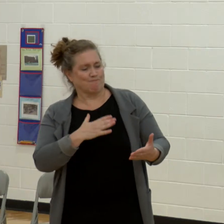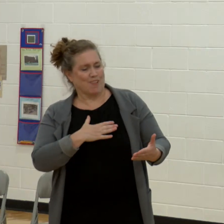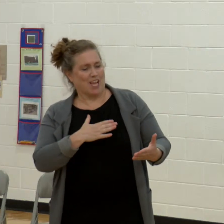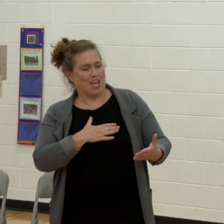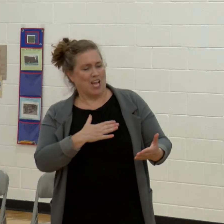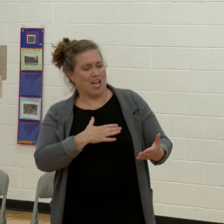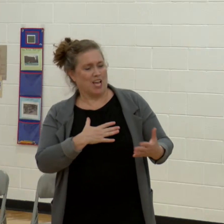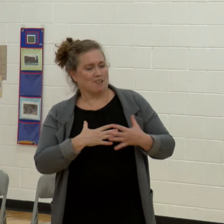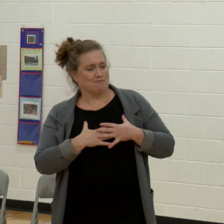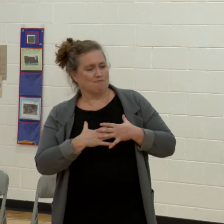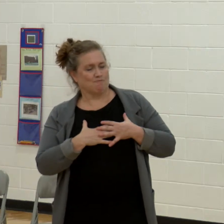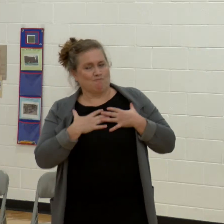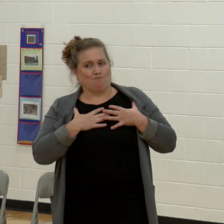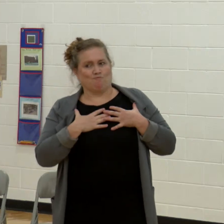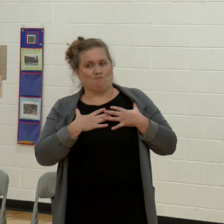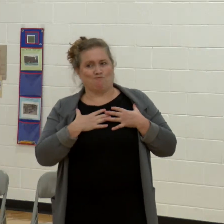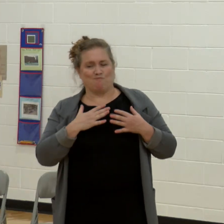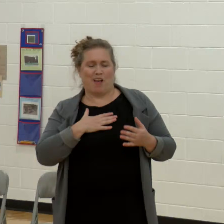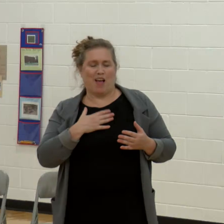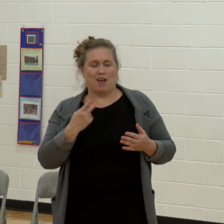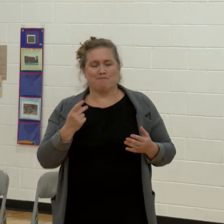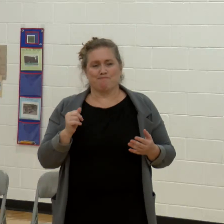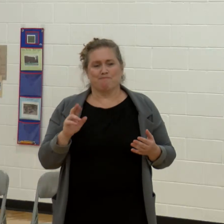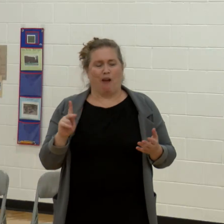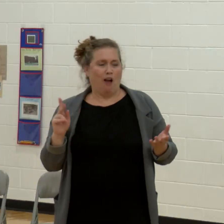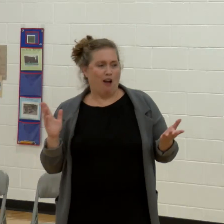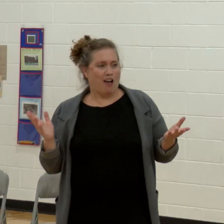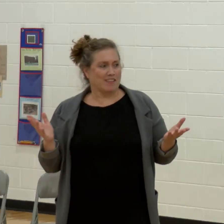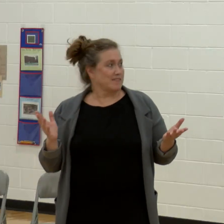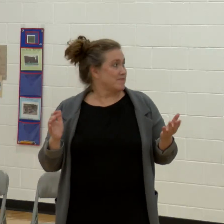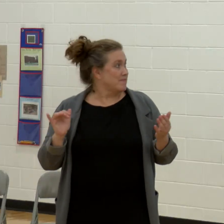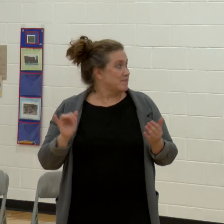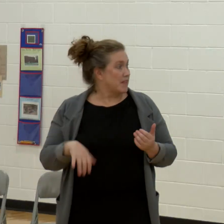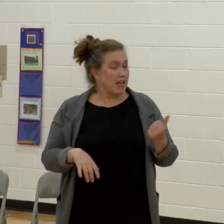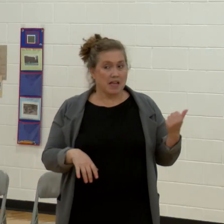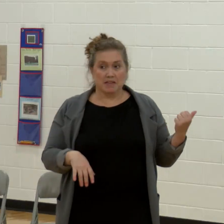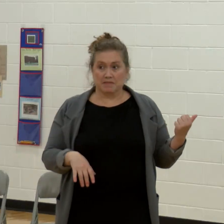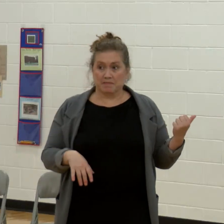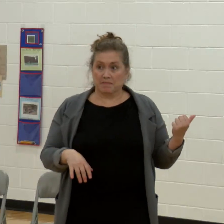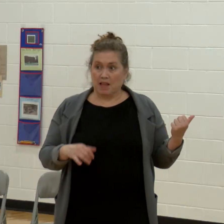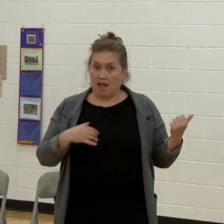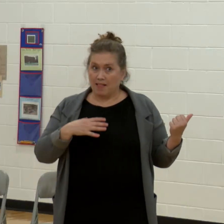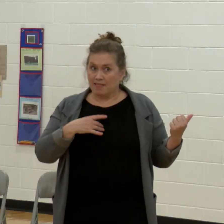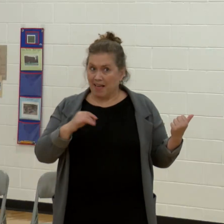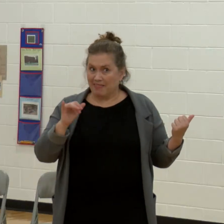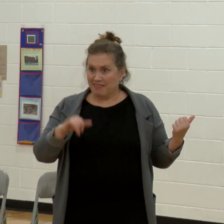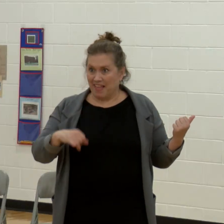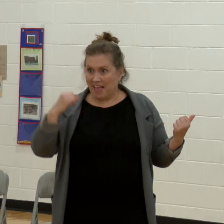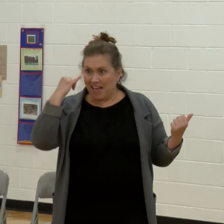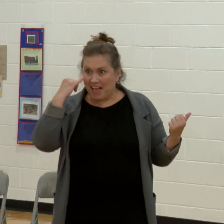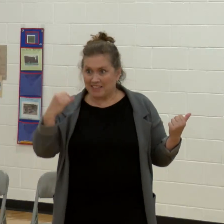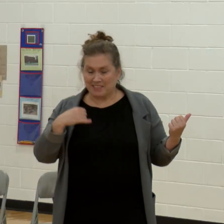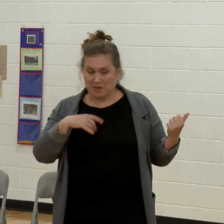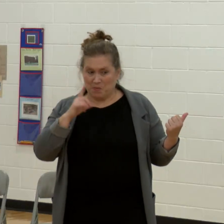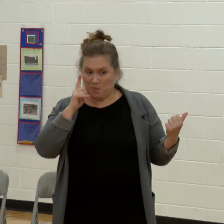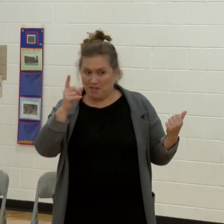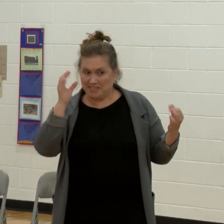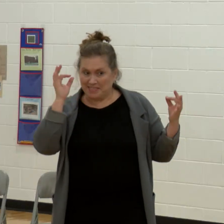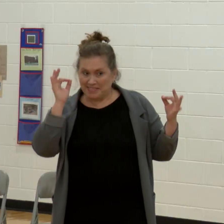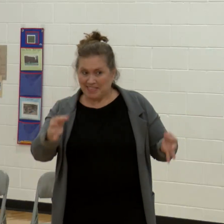idea. That's definitely something that we can look into and consider as we move forward for sure.